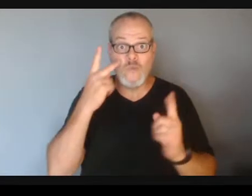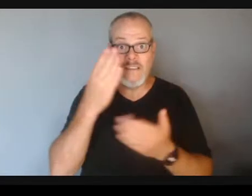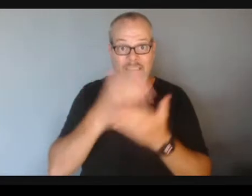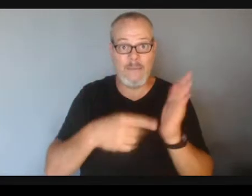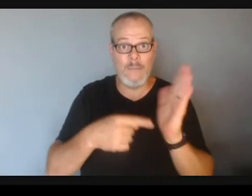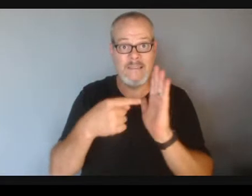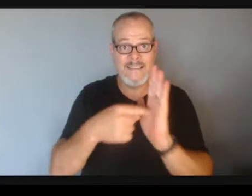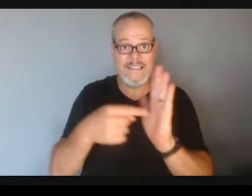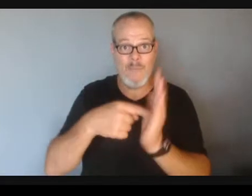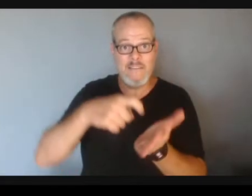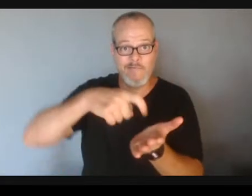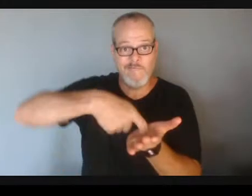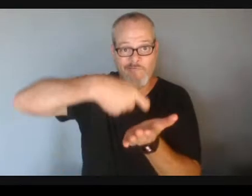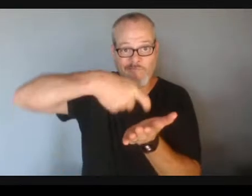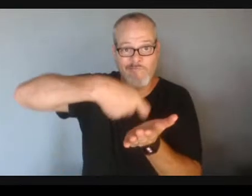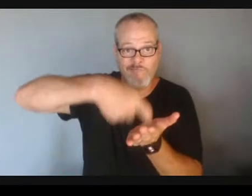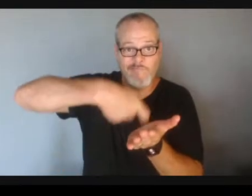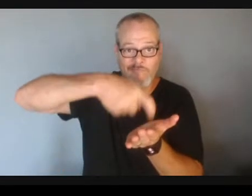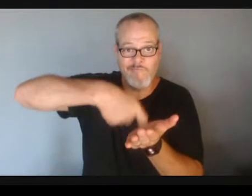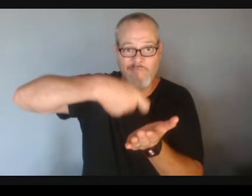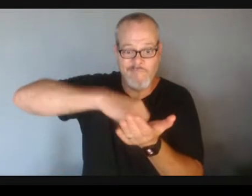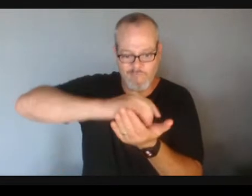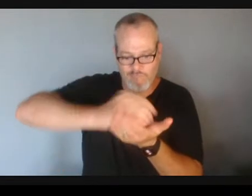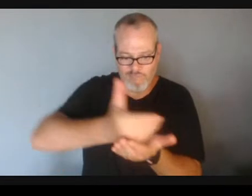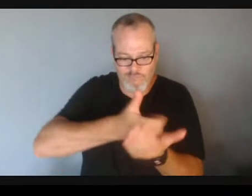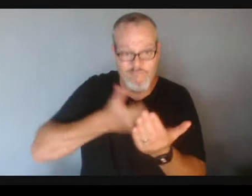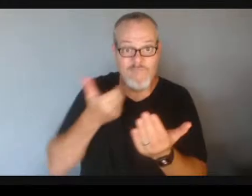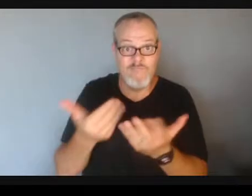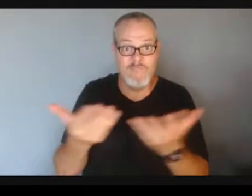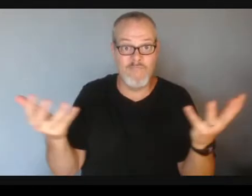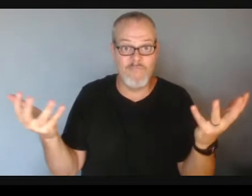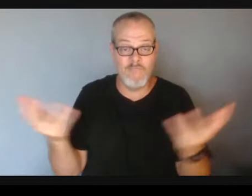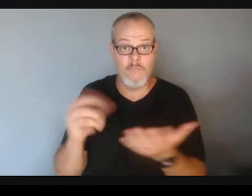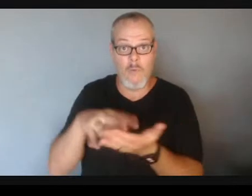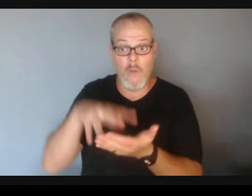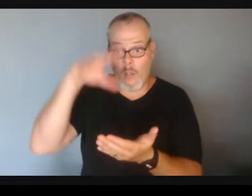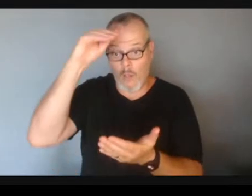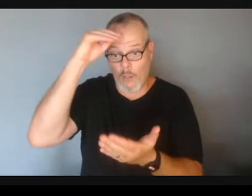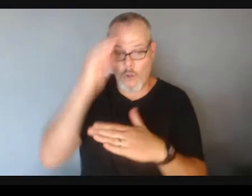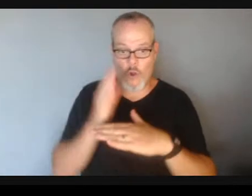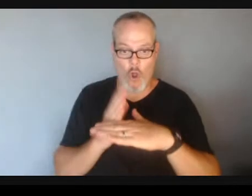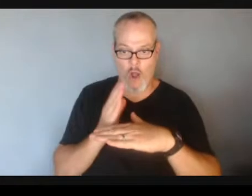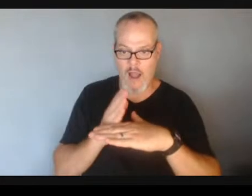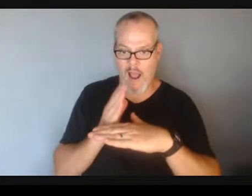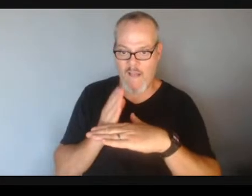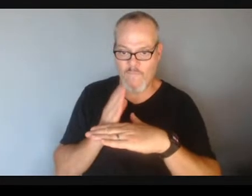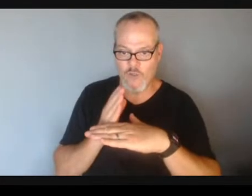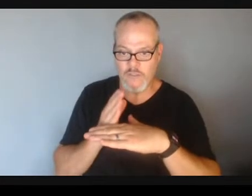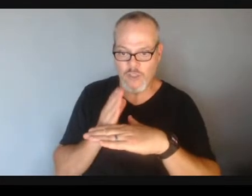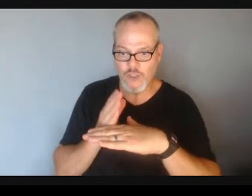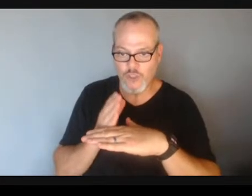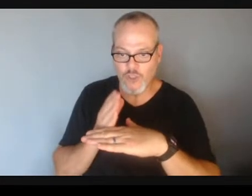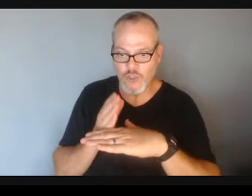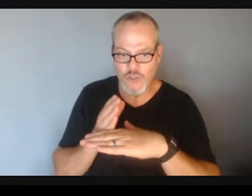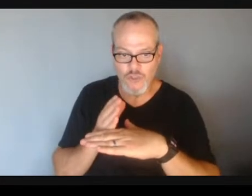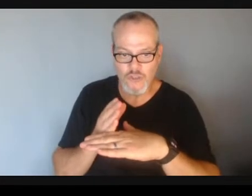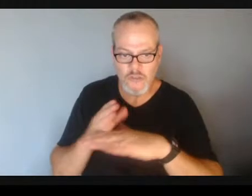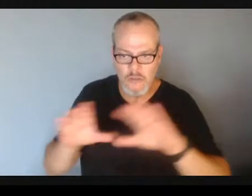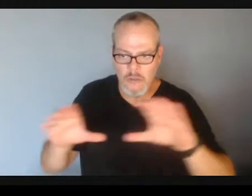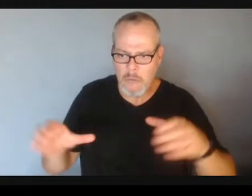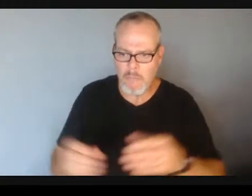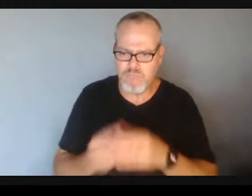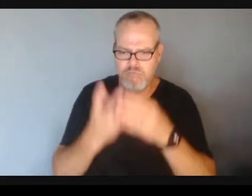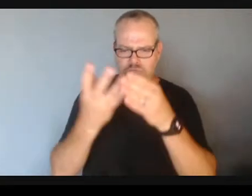that. And one of the takeaways from this is that on average, plumes on Kīlauea, which those big bellows